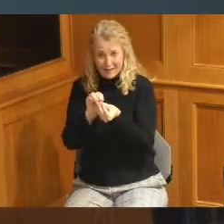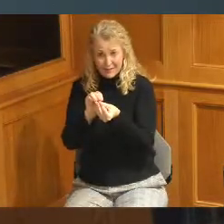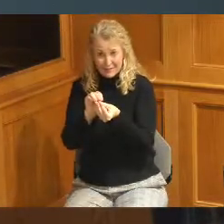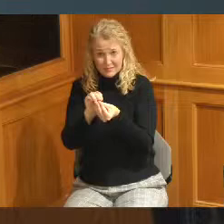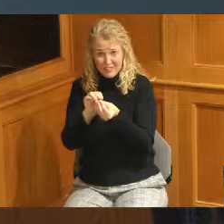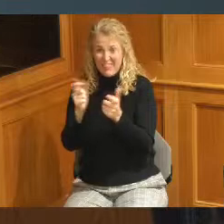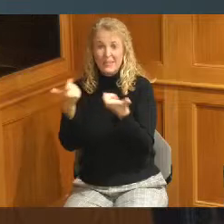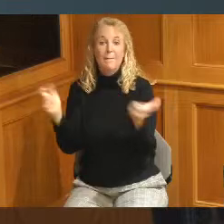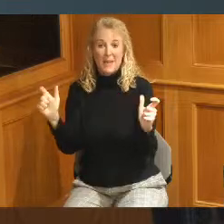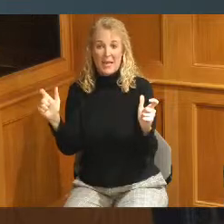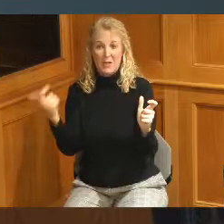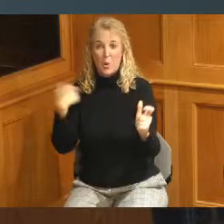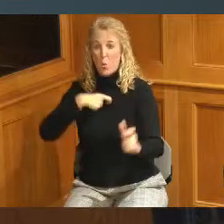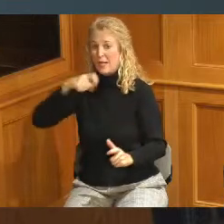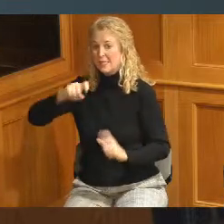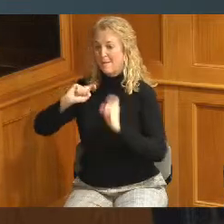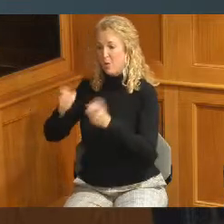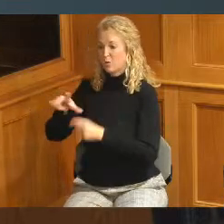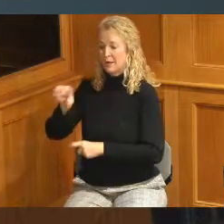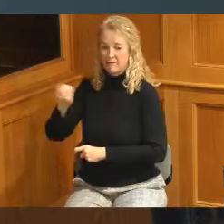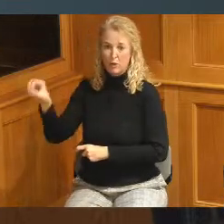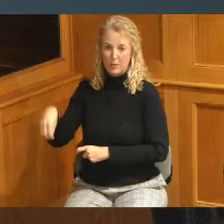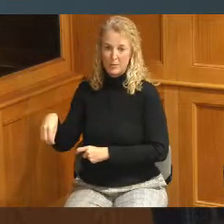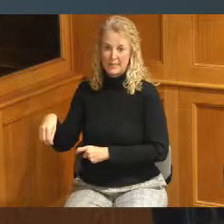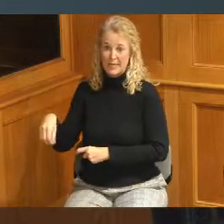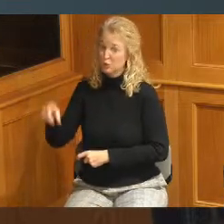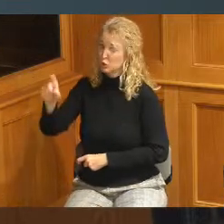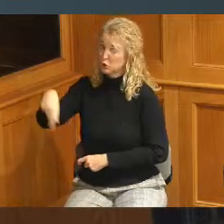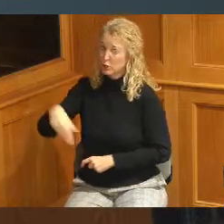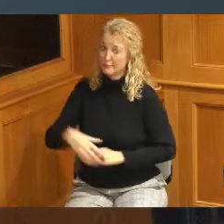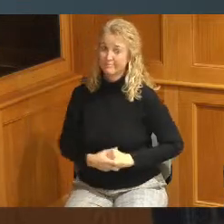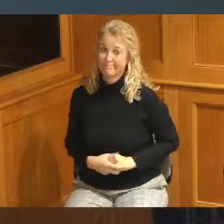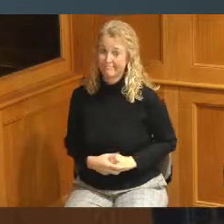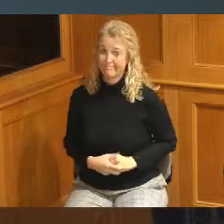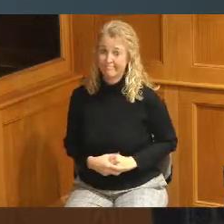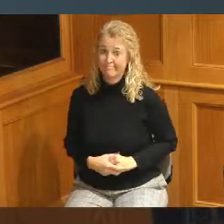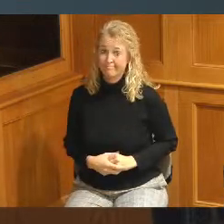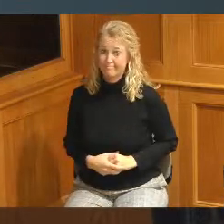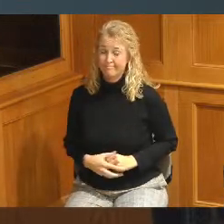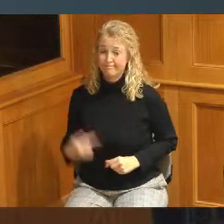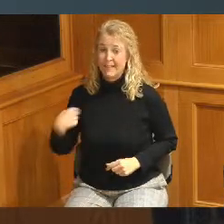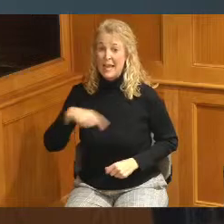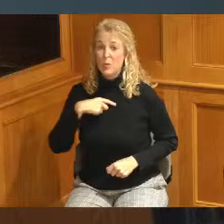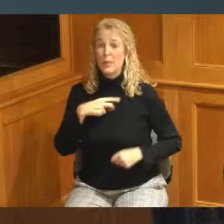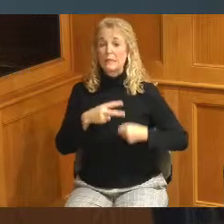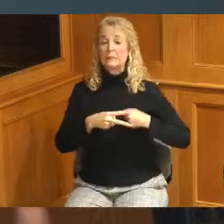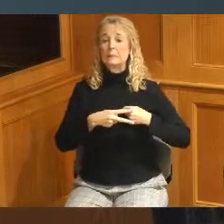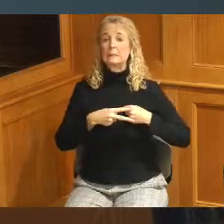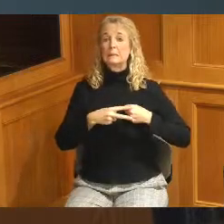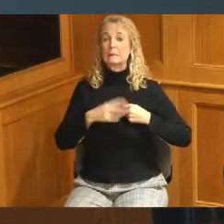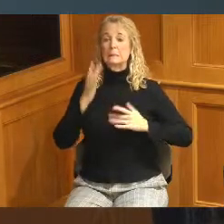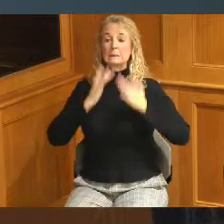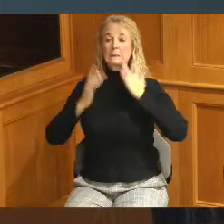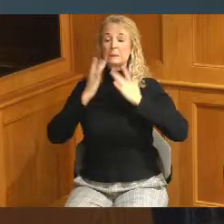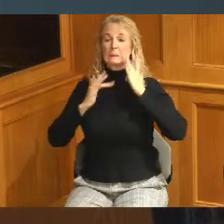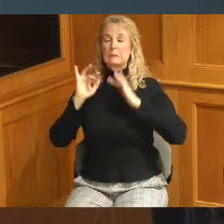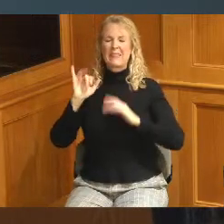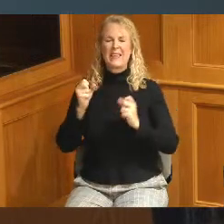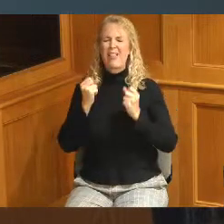that you were supposed to get 30% and you didn't get it. And we held on to it. That's millions of